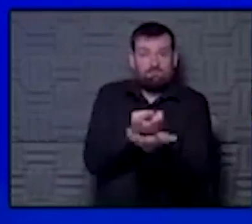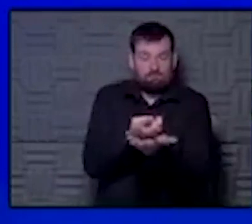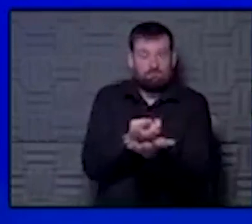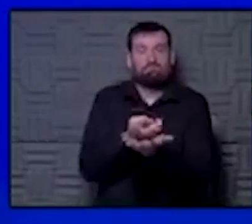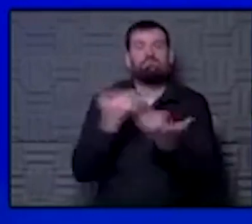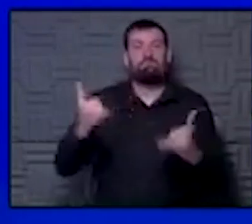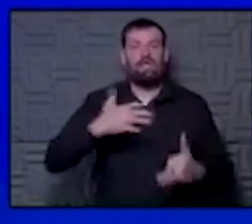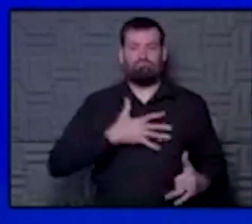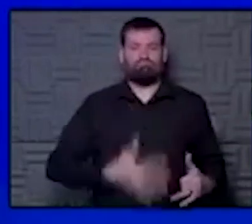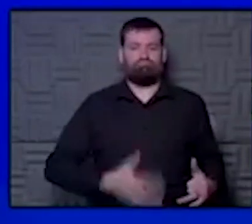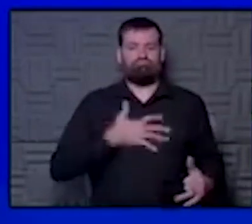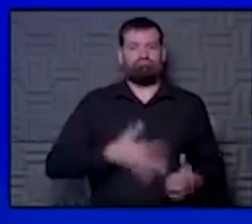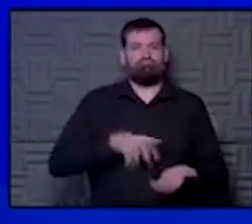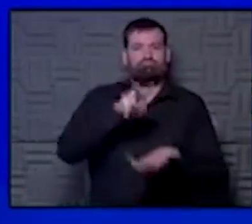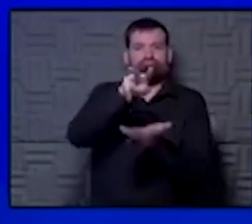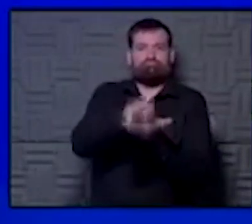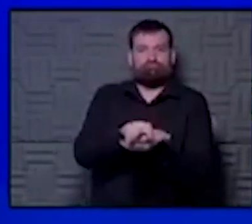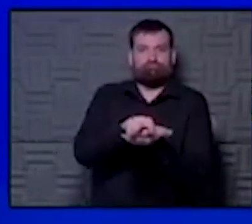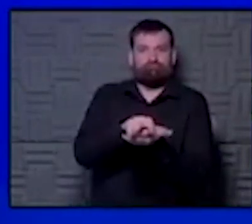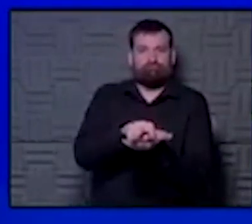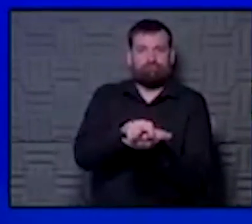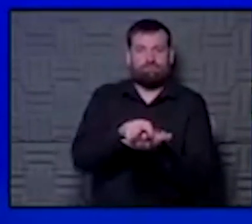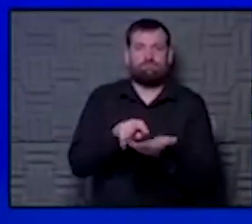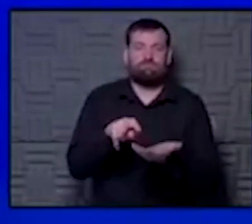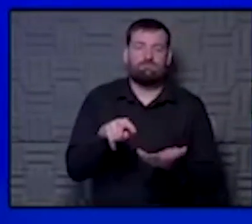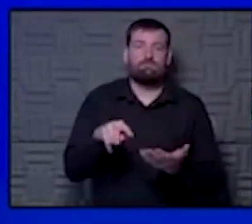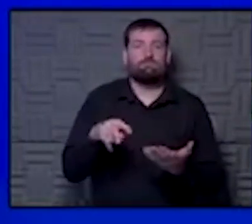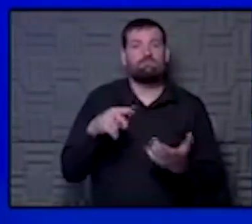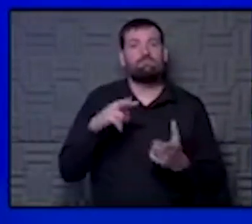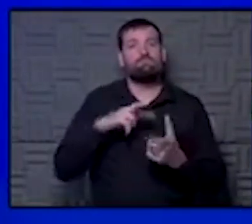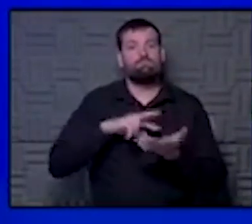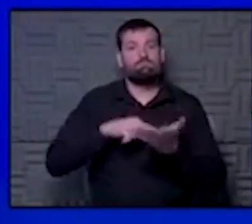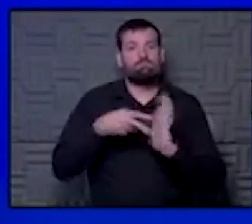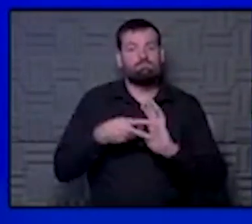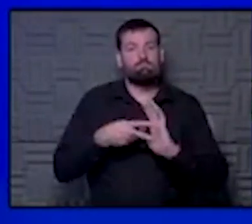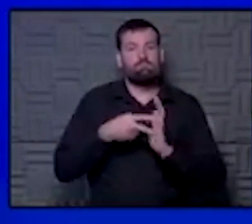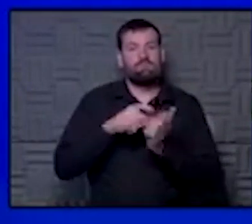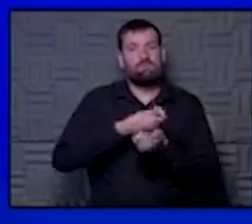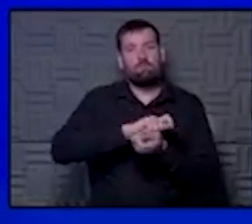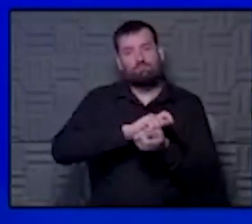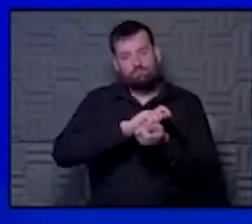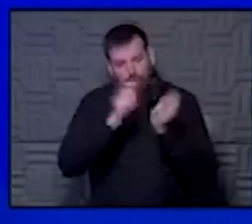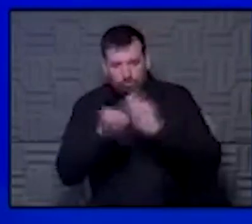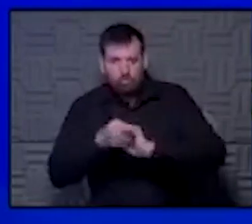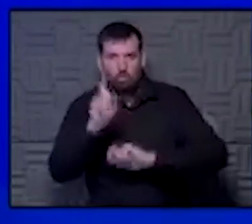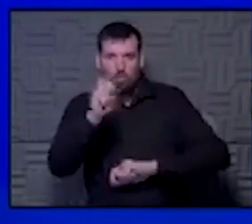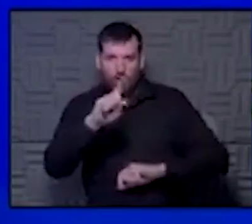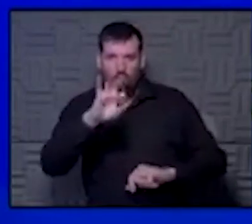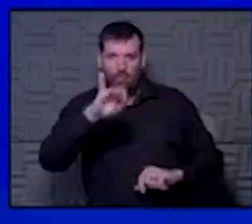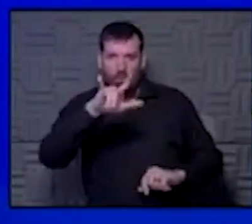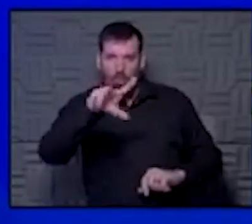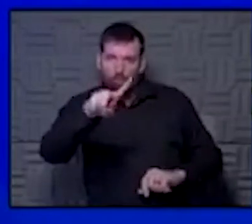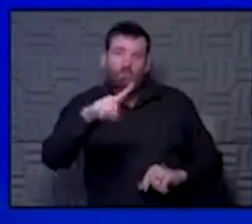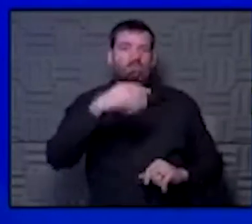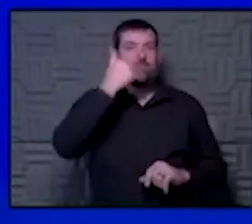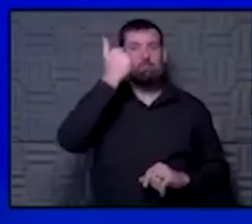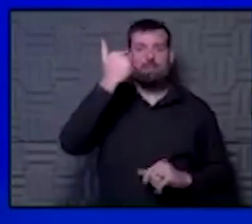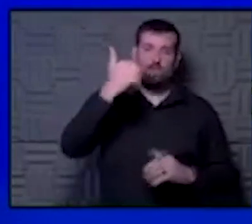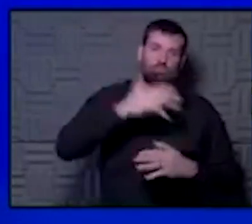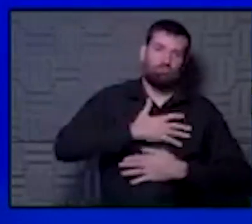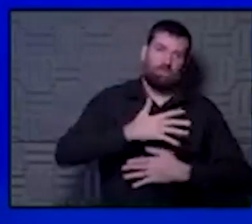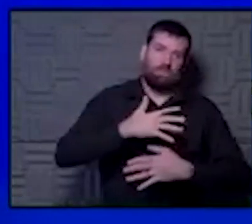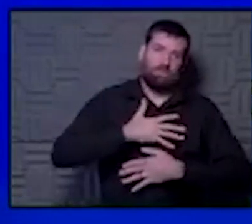you're on your stomach and ventilate you like that, then the fluid can redistribute. You actually do a better job with the ventilator. You can breathe easier.